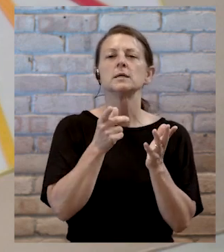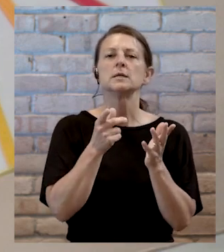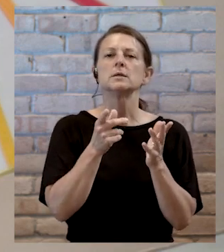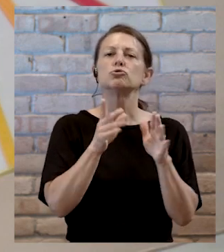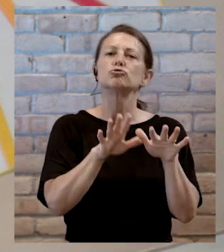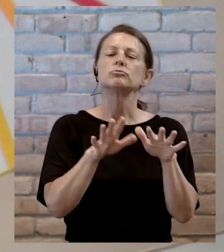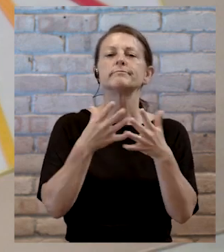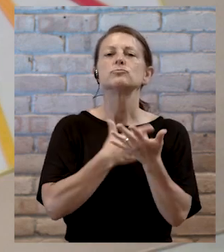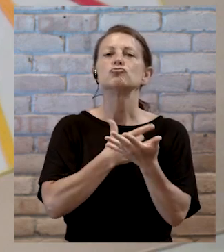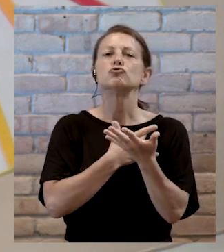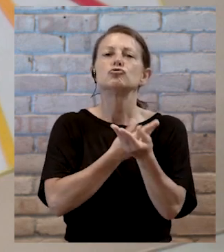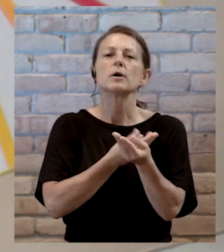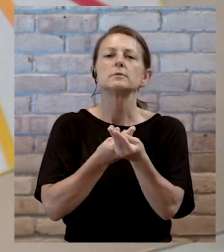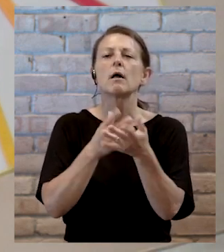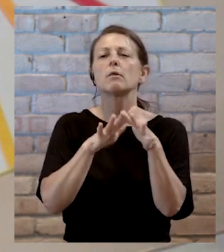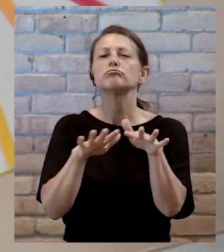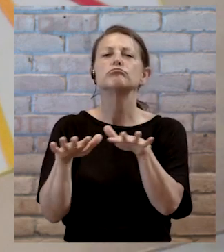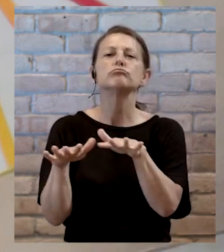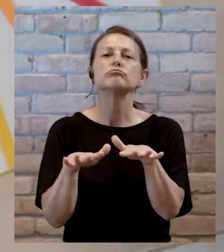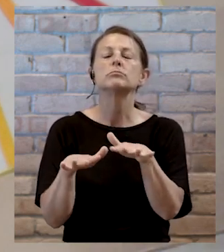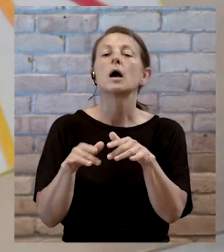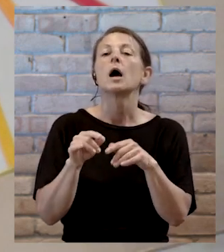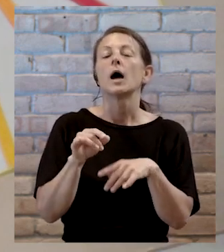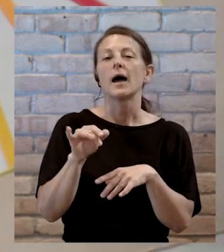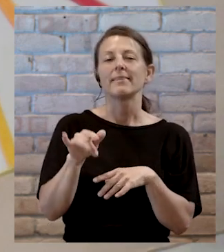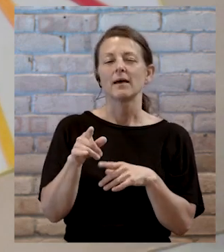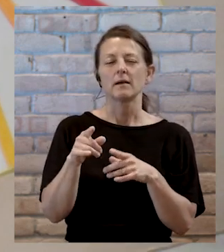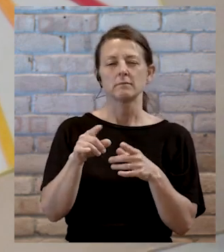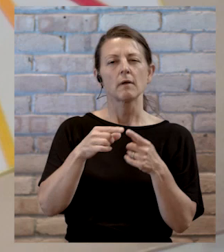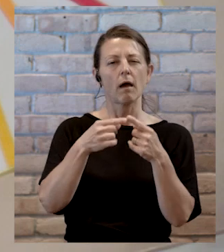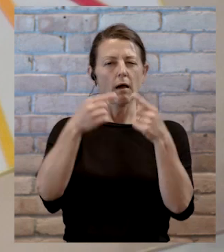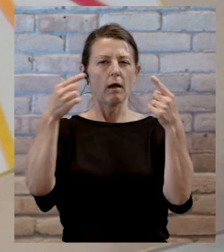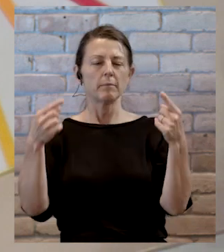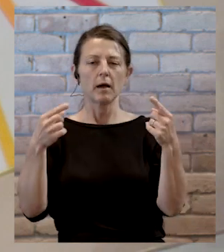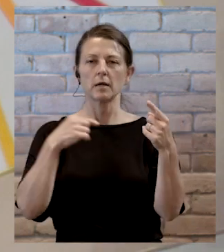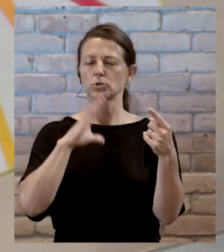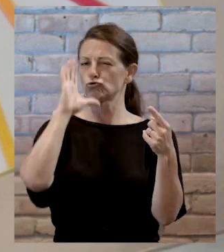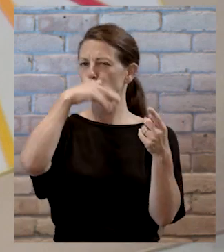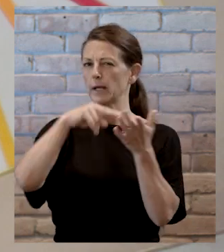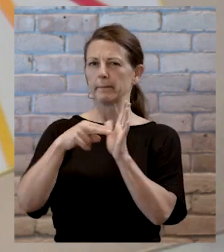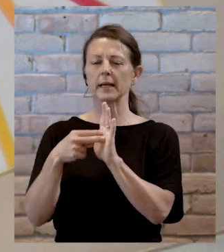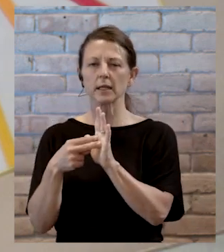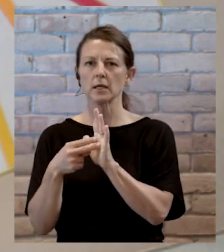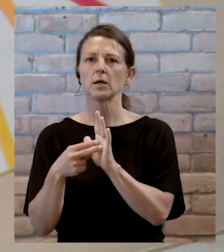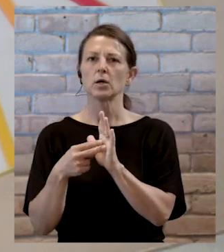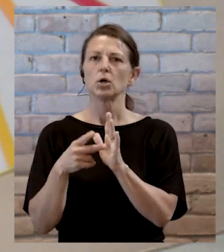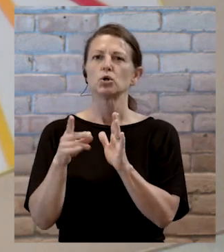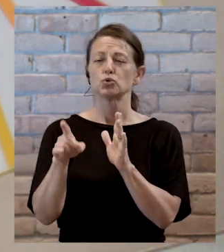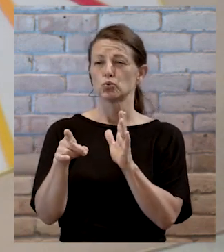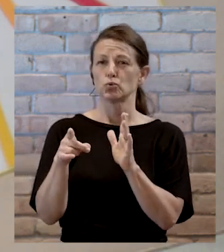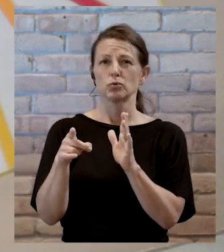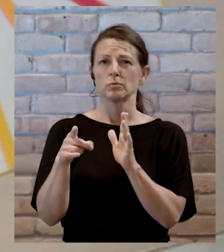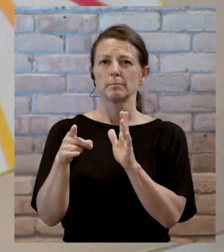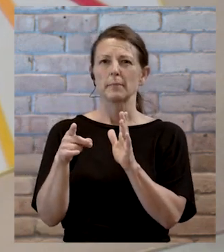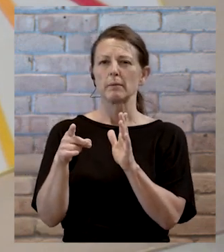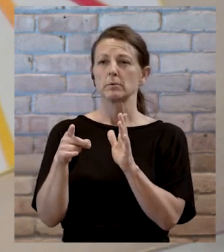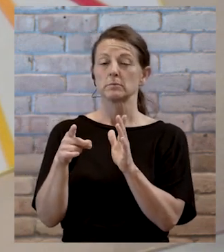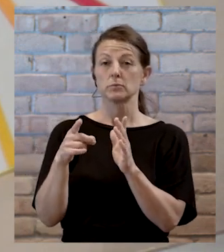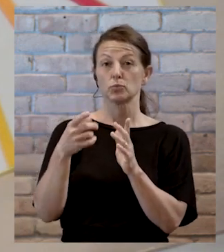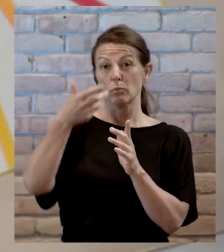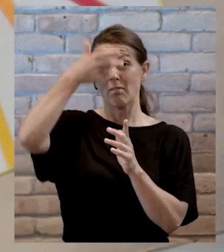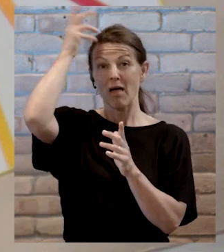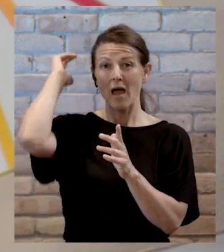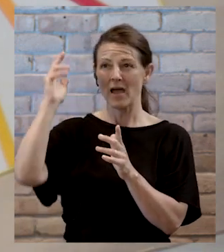breeze. But then on the other side, it has this really strange meaning of being able to tame a wild